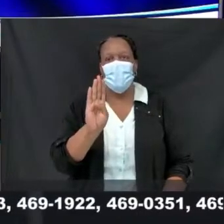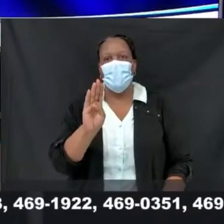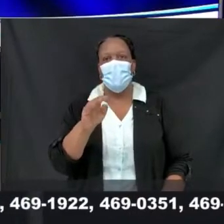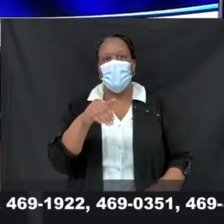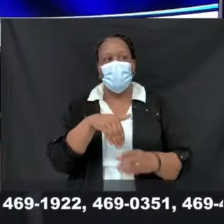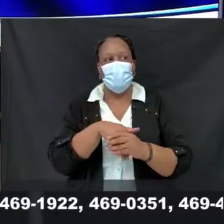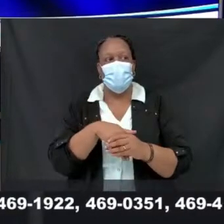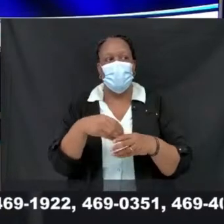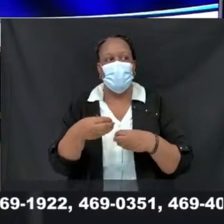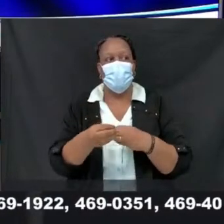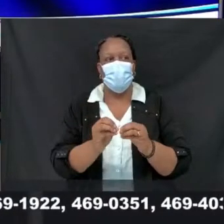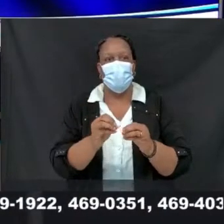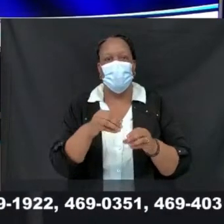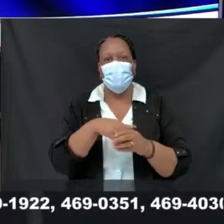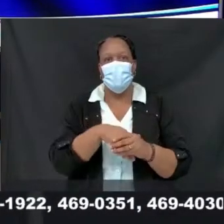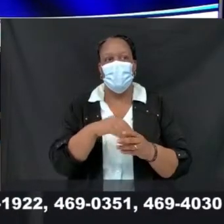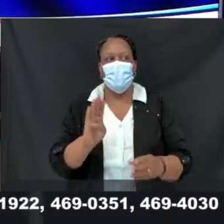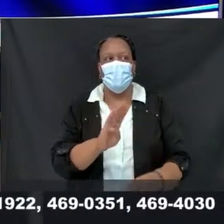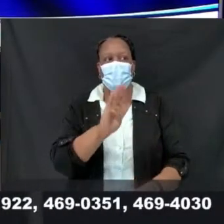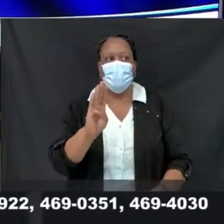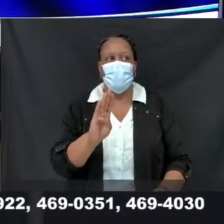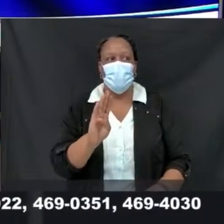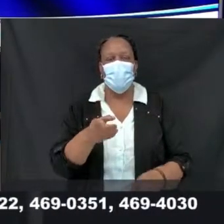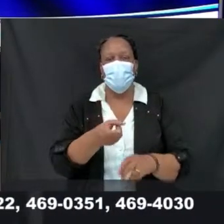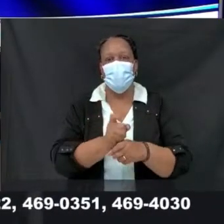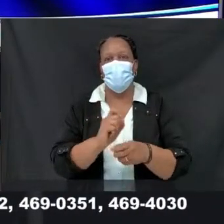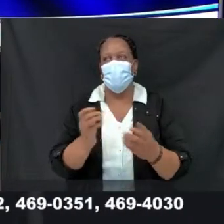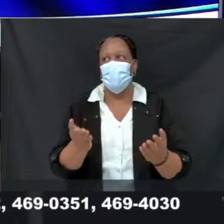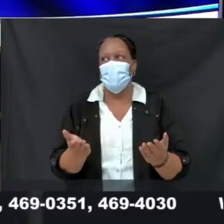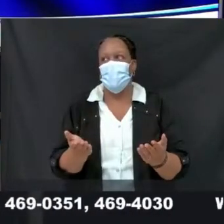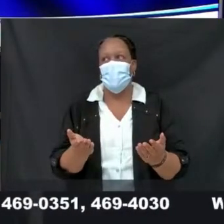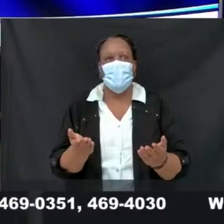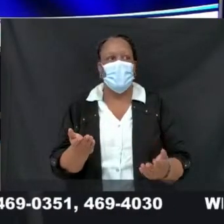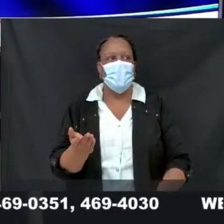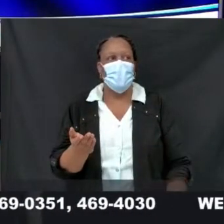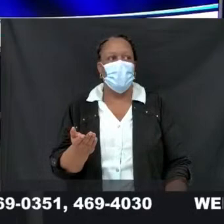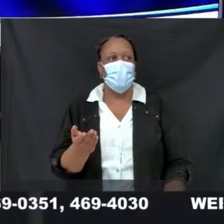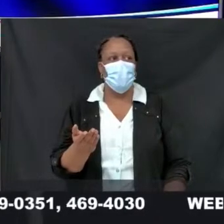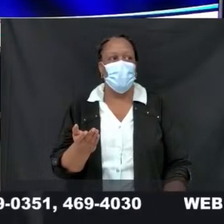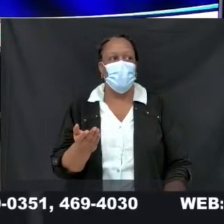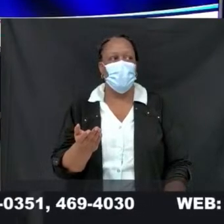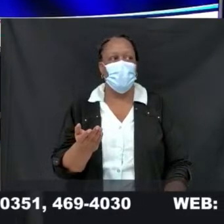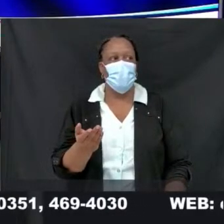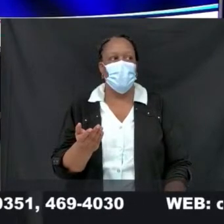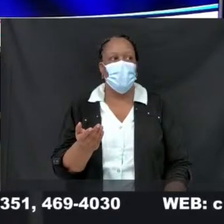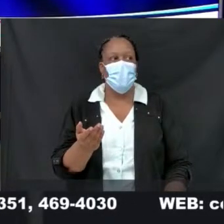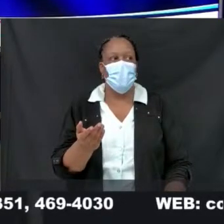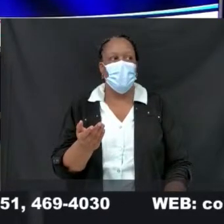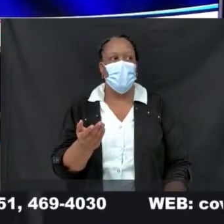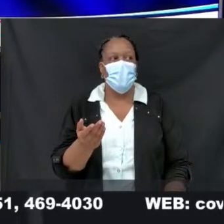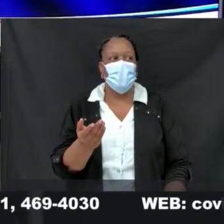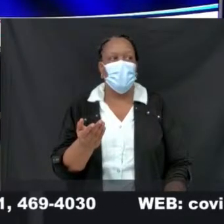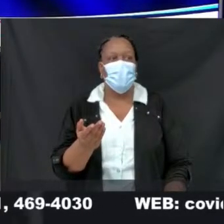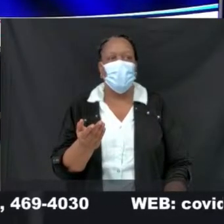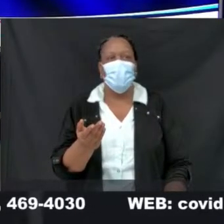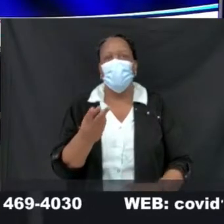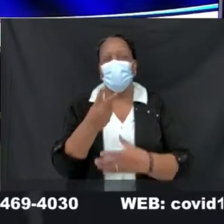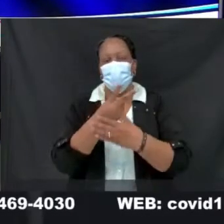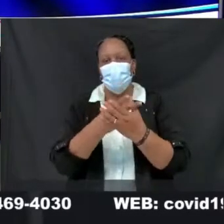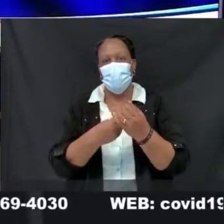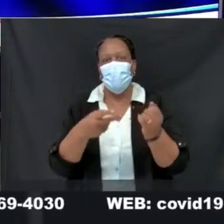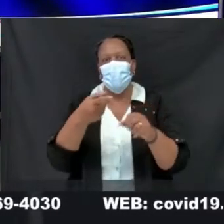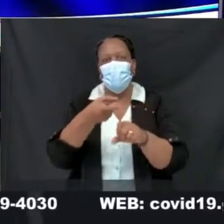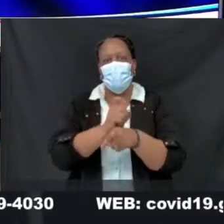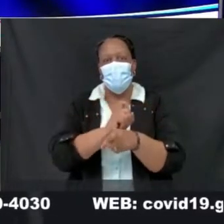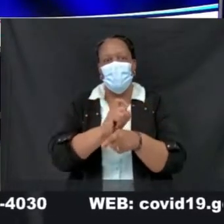Shane Moran, and also Caitlin Moran, who is the Public Affairs Associate.